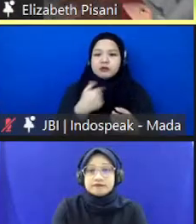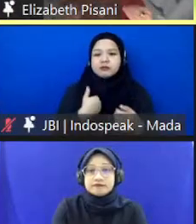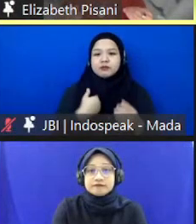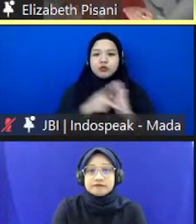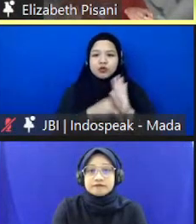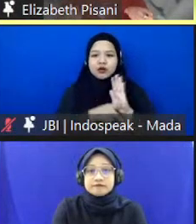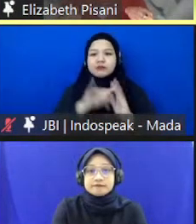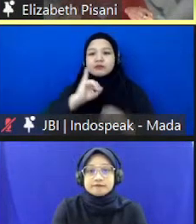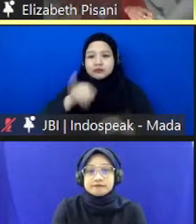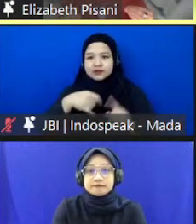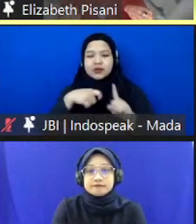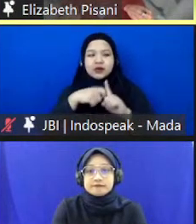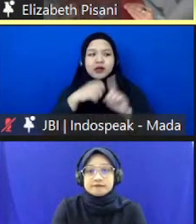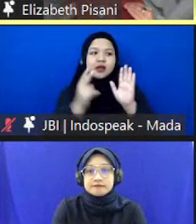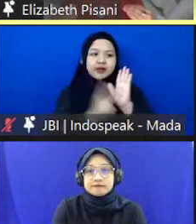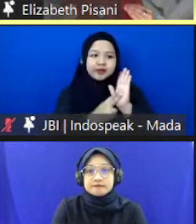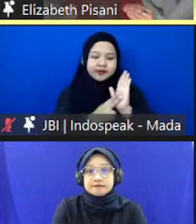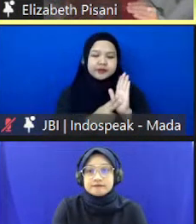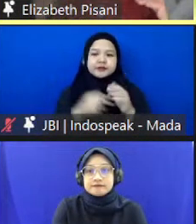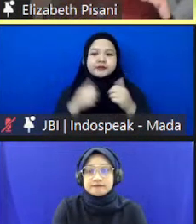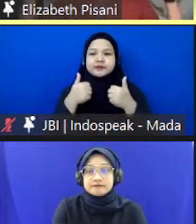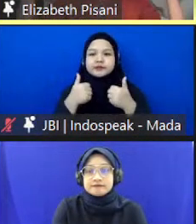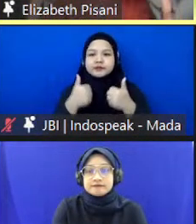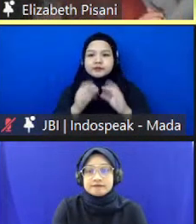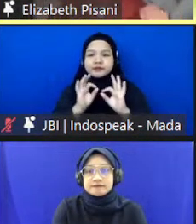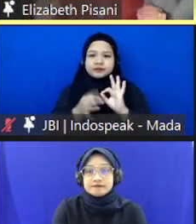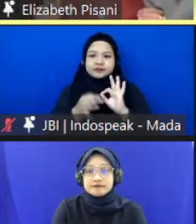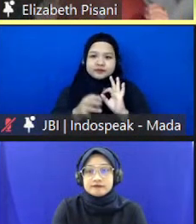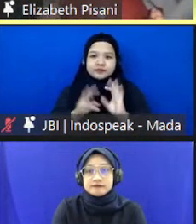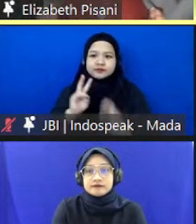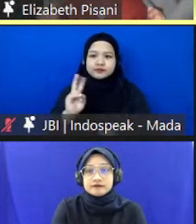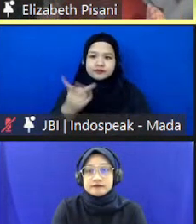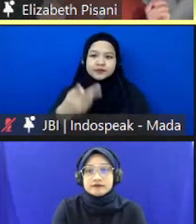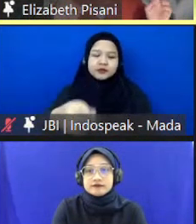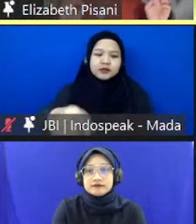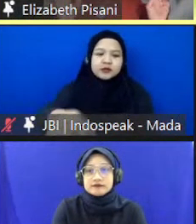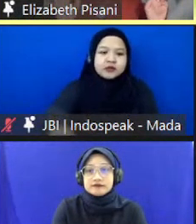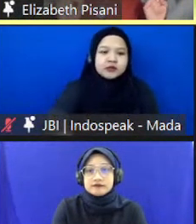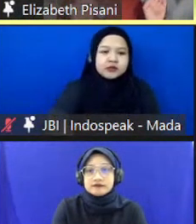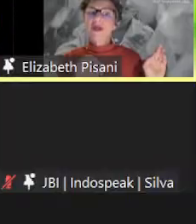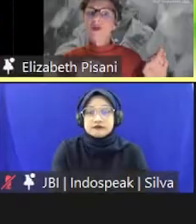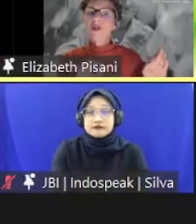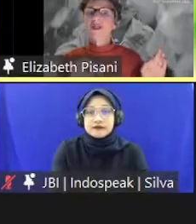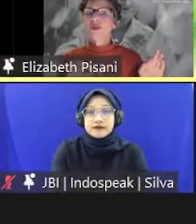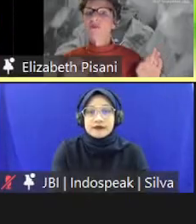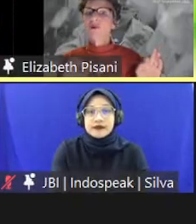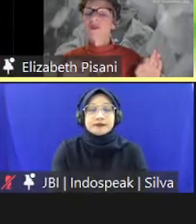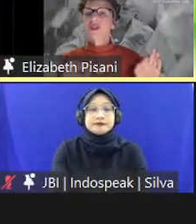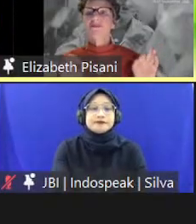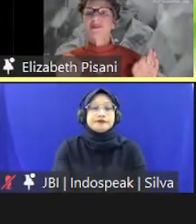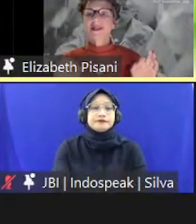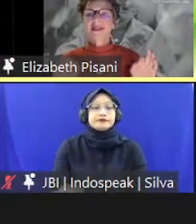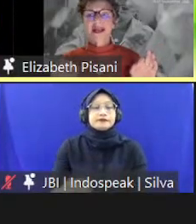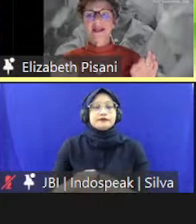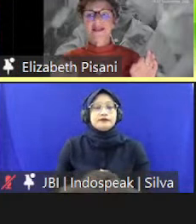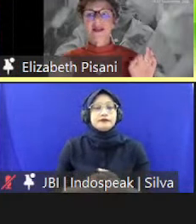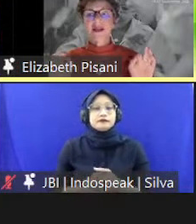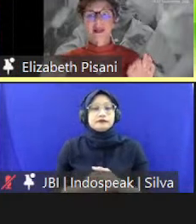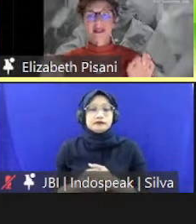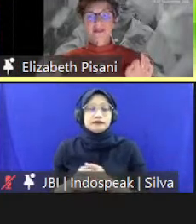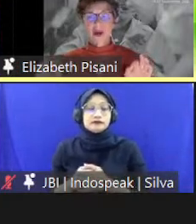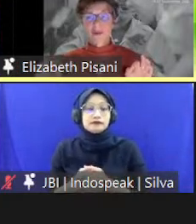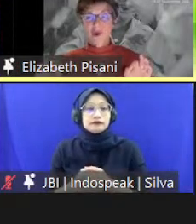Some of the public sector prices appear to be way below the cost of what would be quality assured production plus